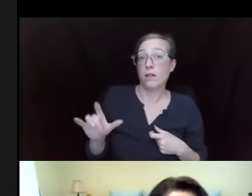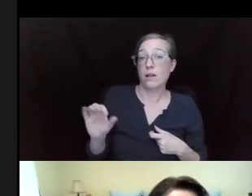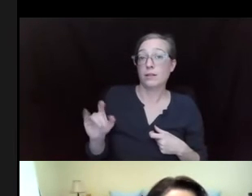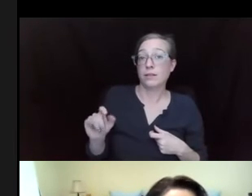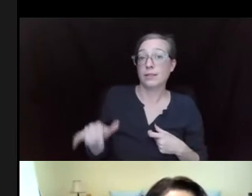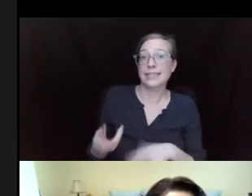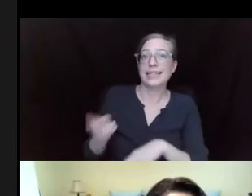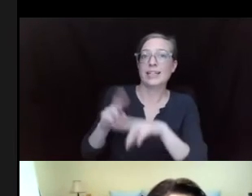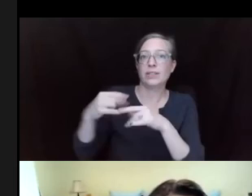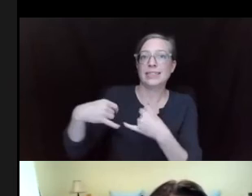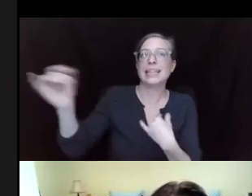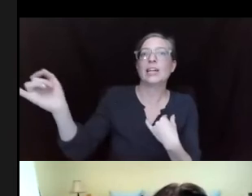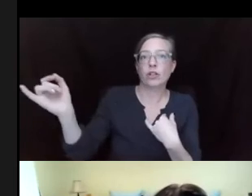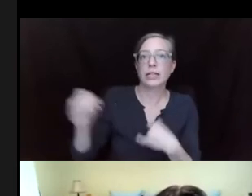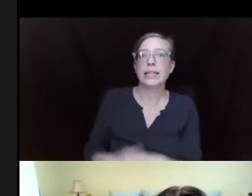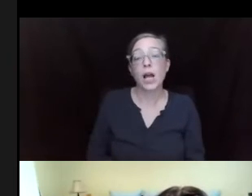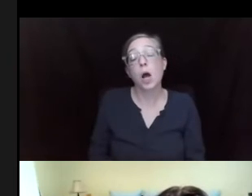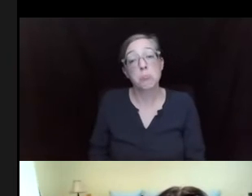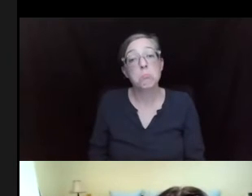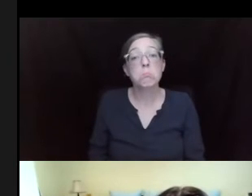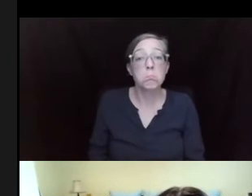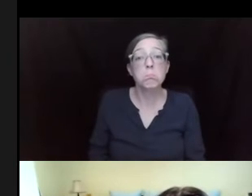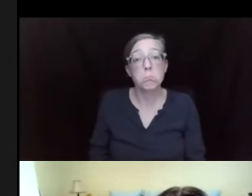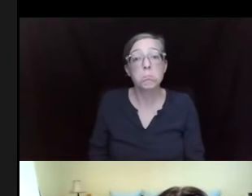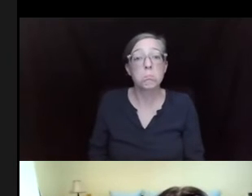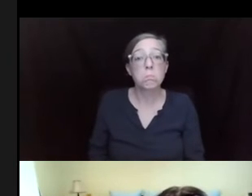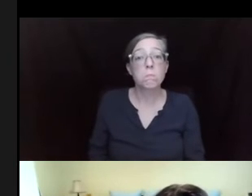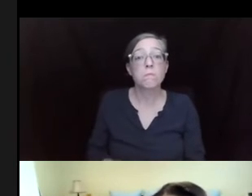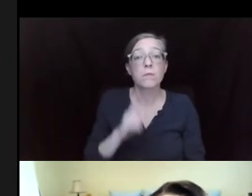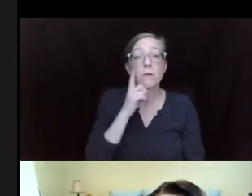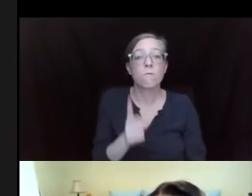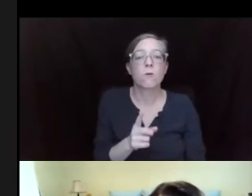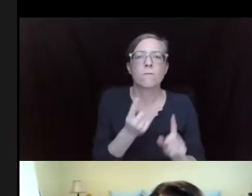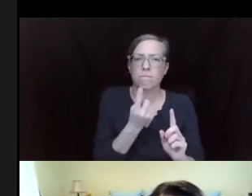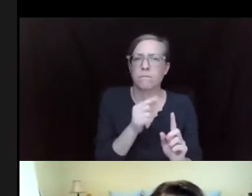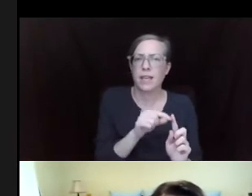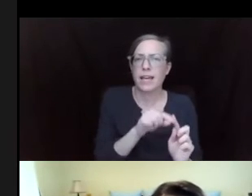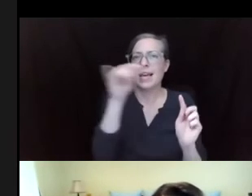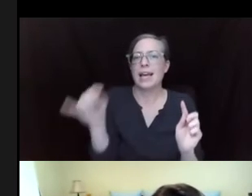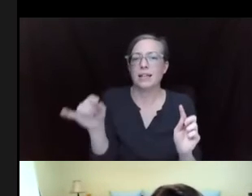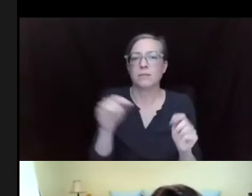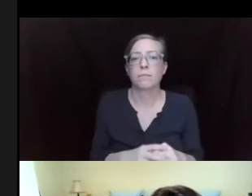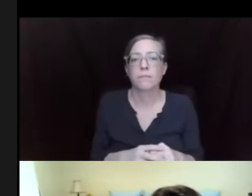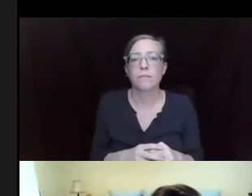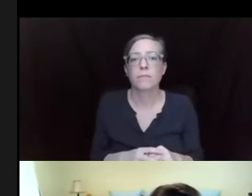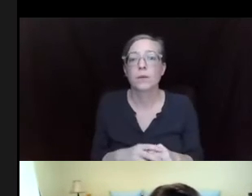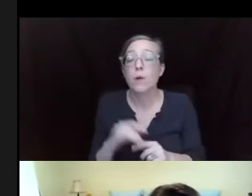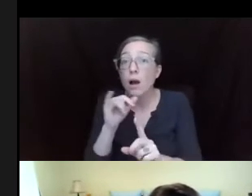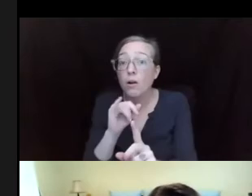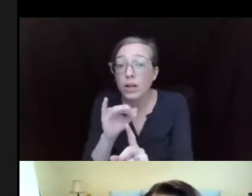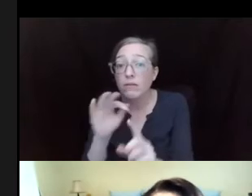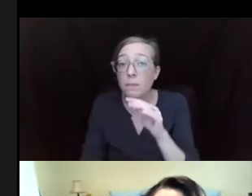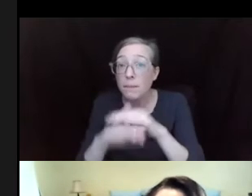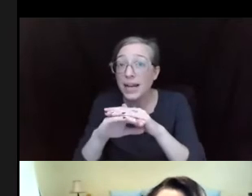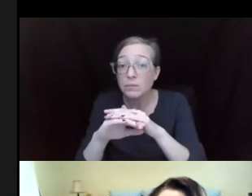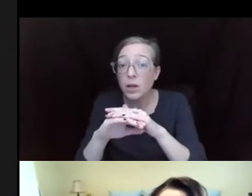understood because we have the linear effect. As you can see, for the 3 particles, it goes linear. Then it reaches a maxima, then it